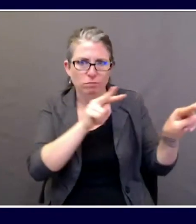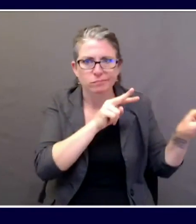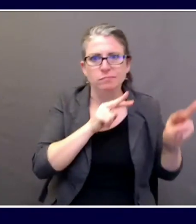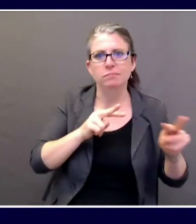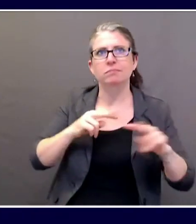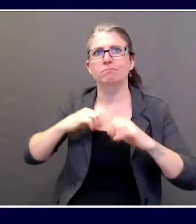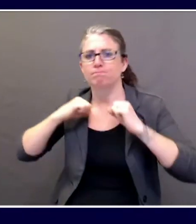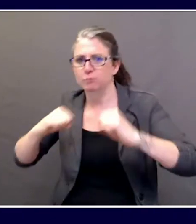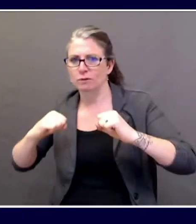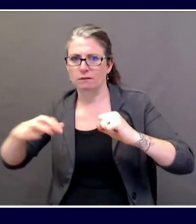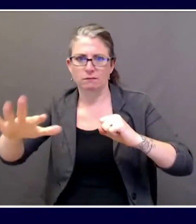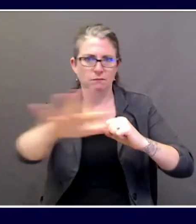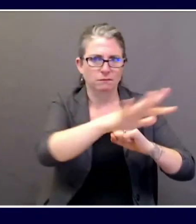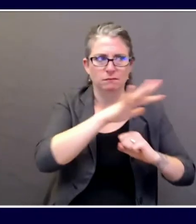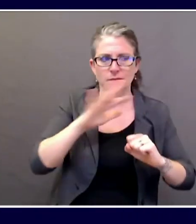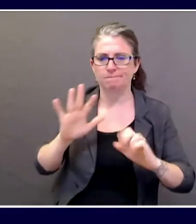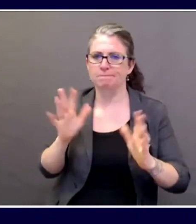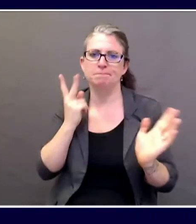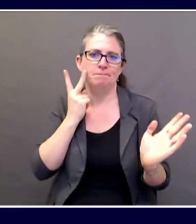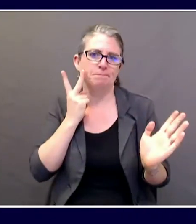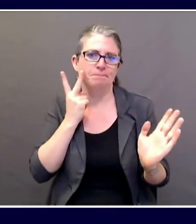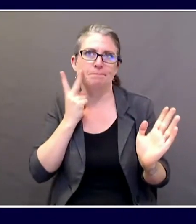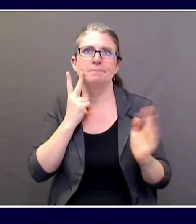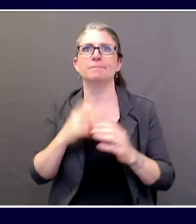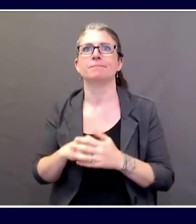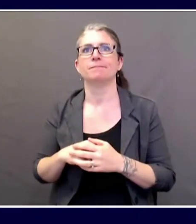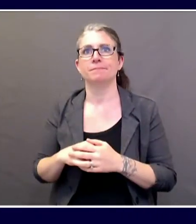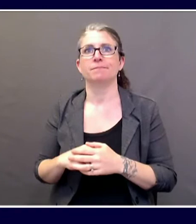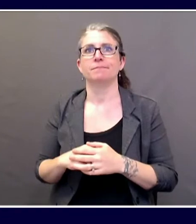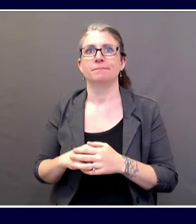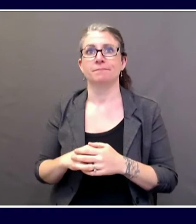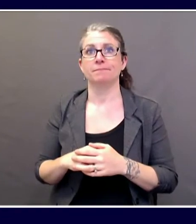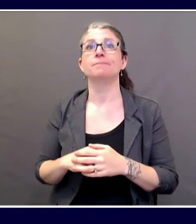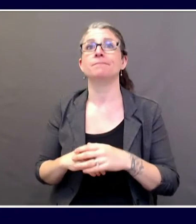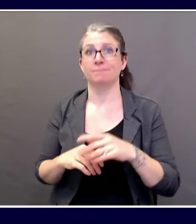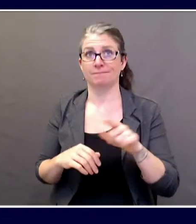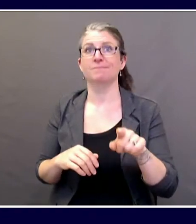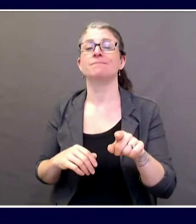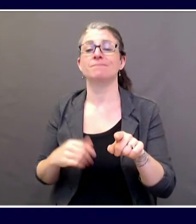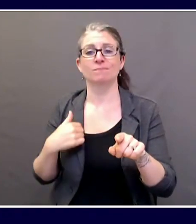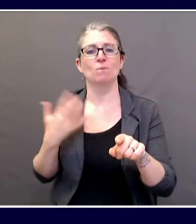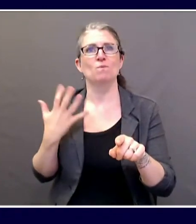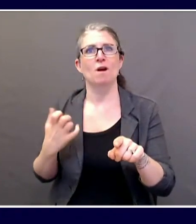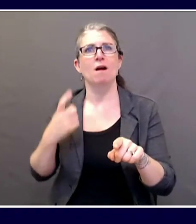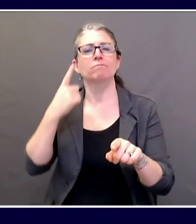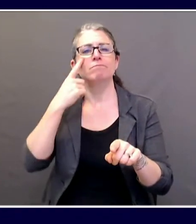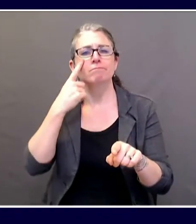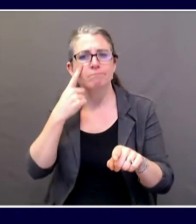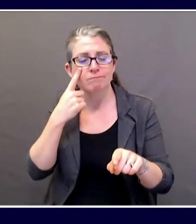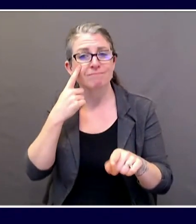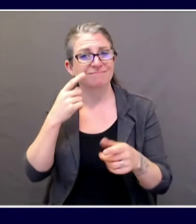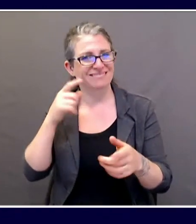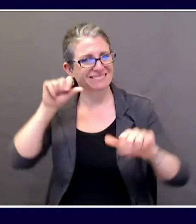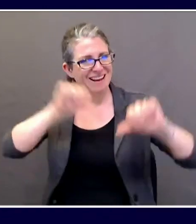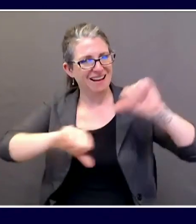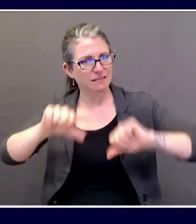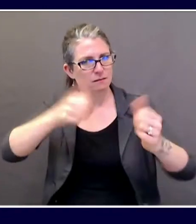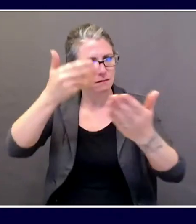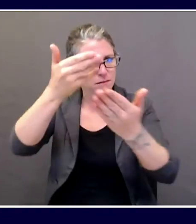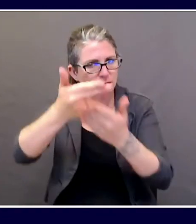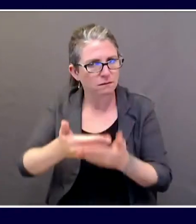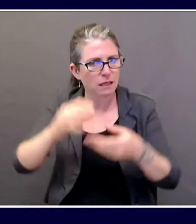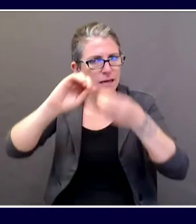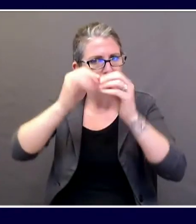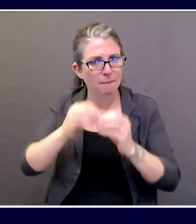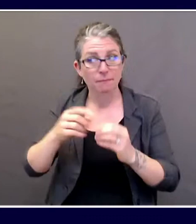and even newer vaccines, we have to be patient as we gather more data around exactly how long that